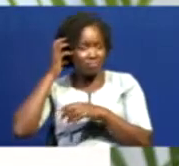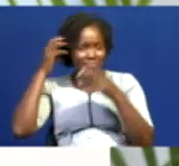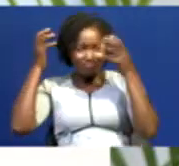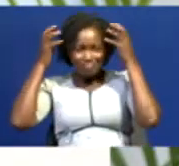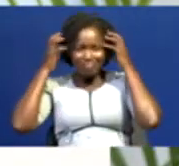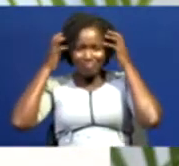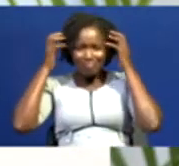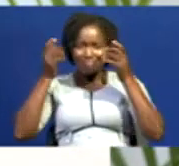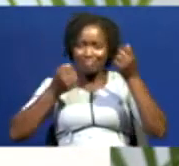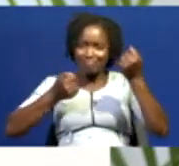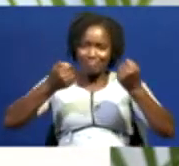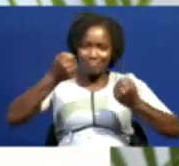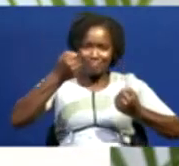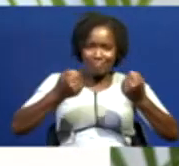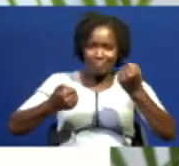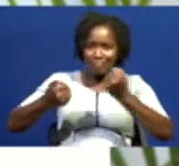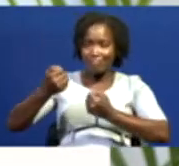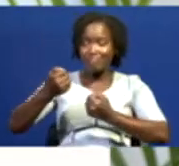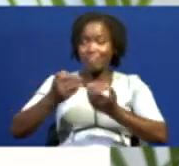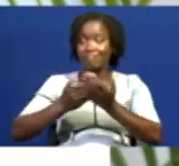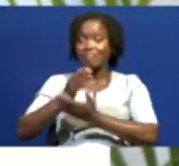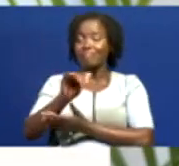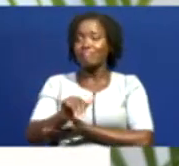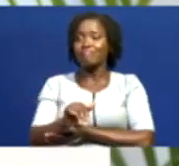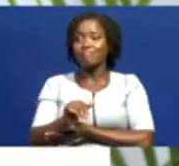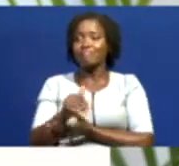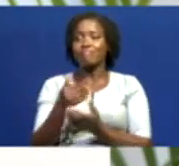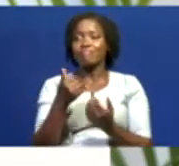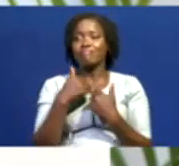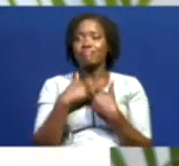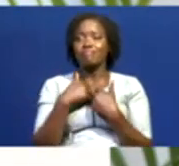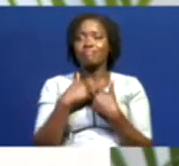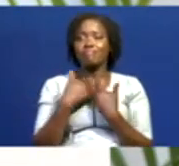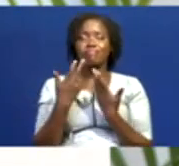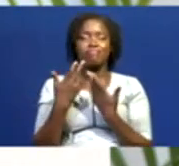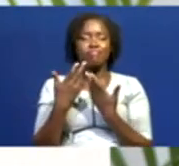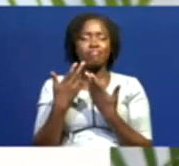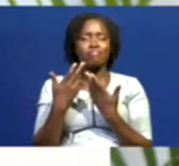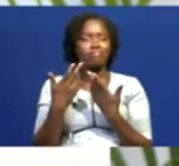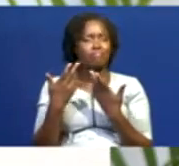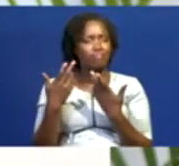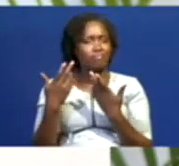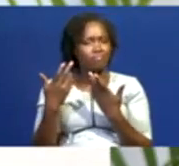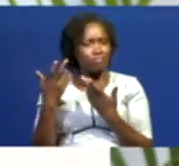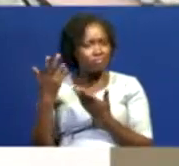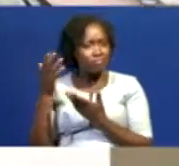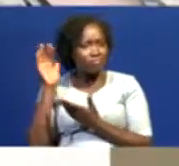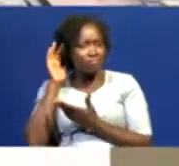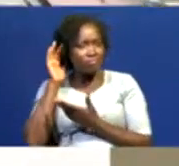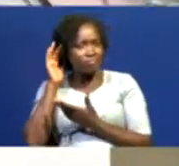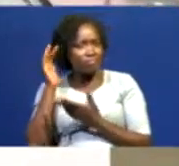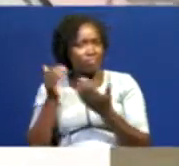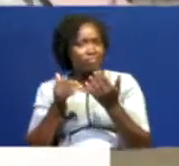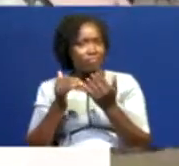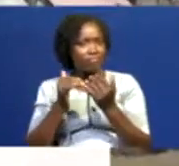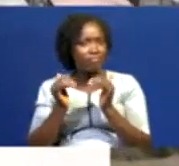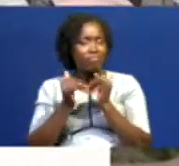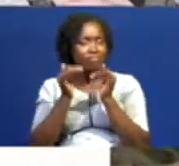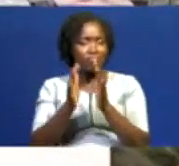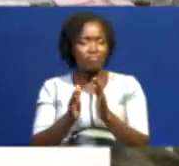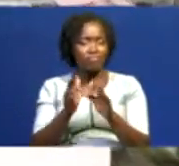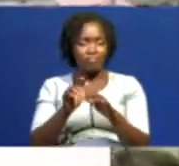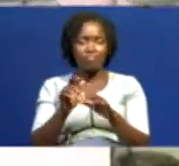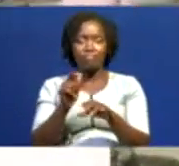come in to ensure that you're able to have your clients listening to your broadcast wherever they are driving. KETRACO is